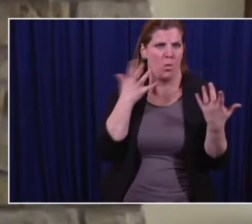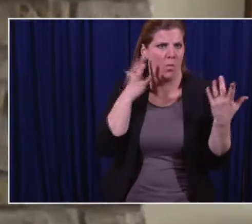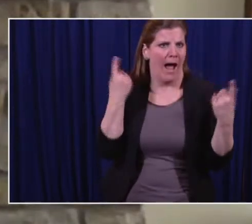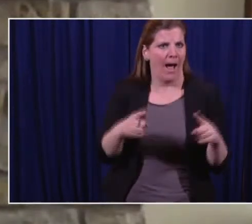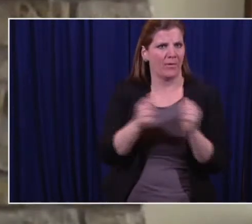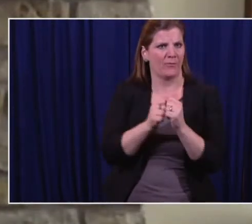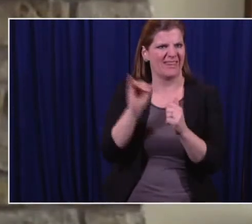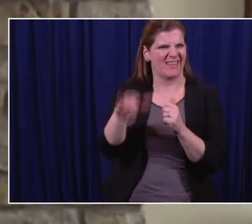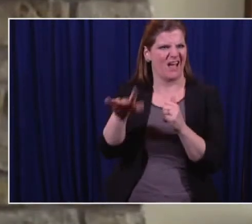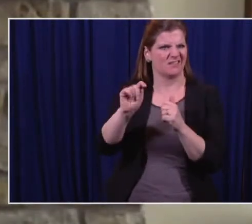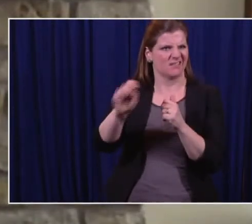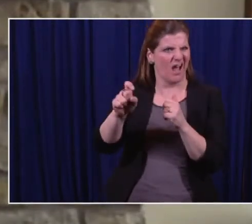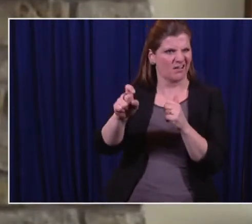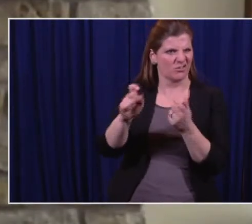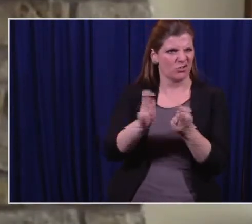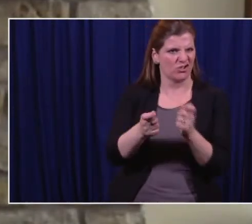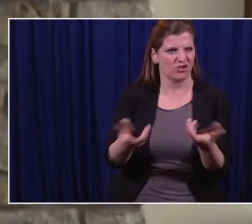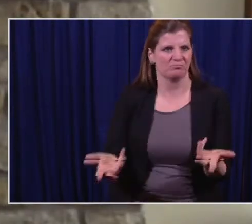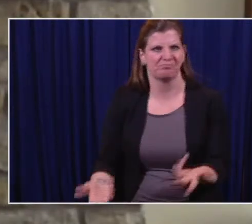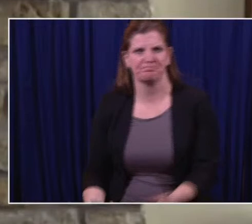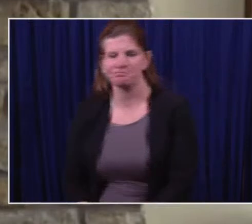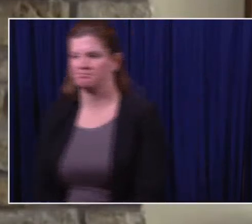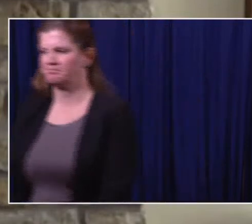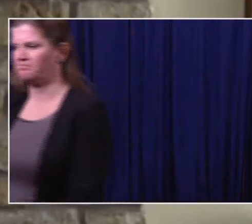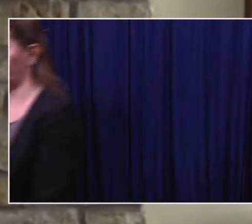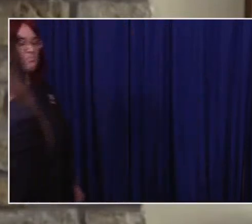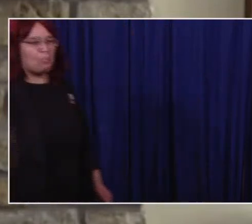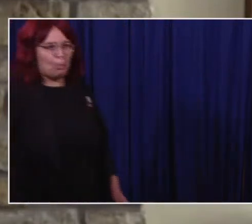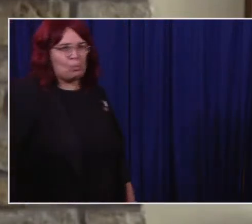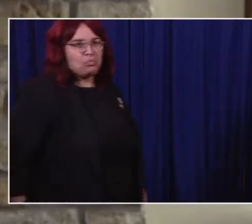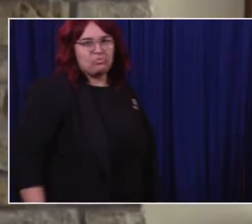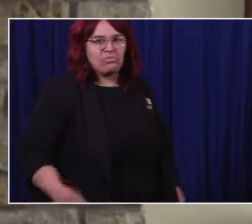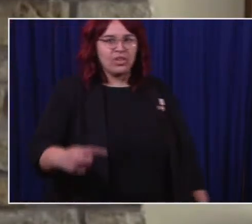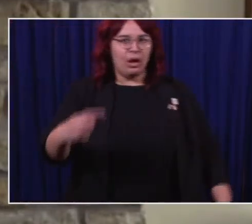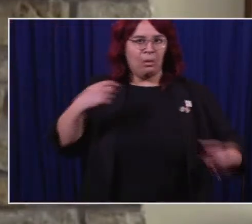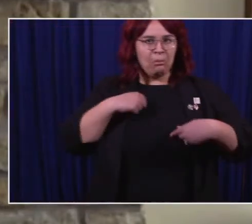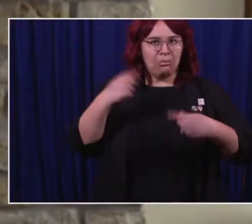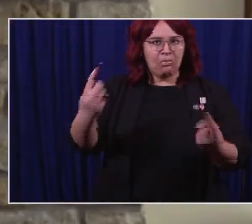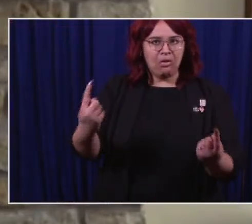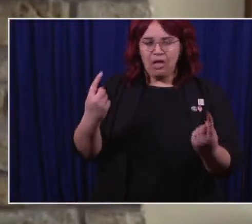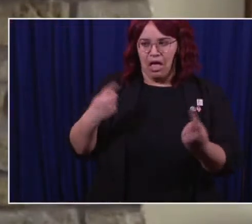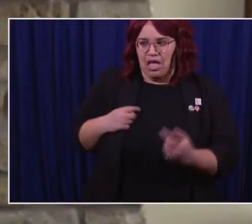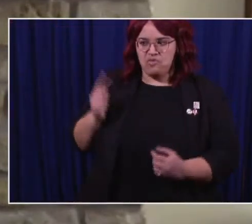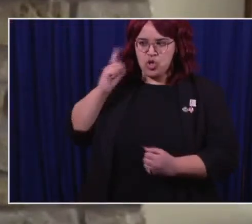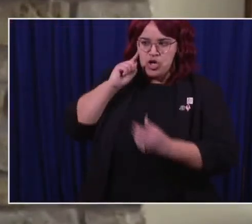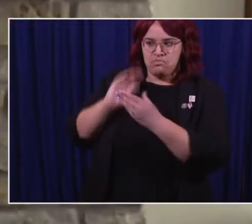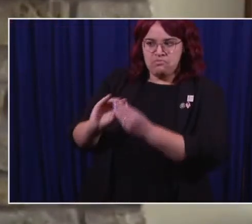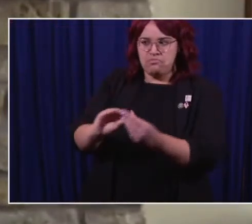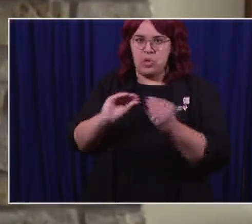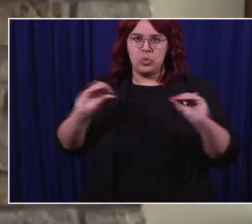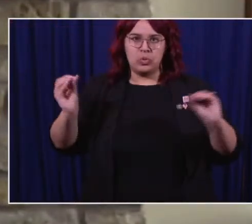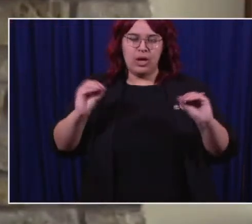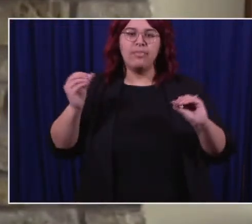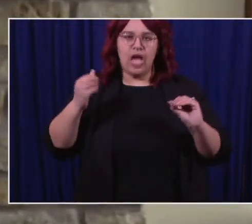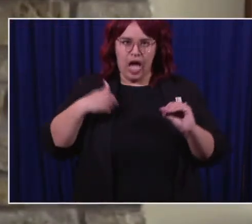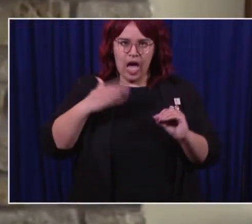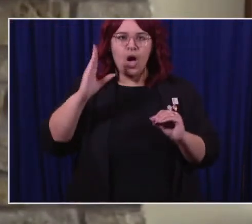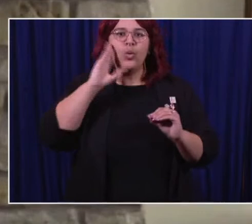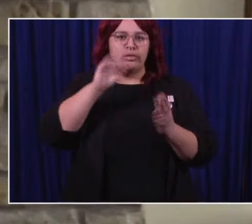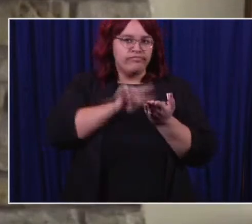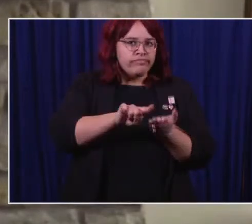do that. I'm not aware of any desire to do that, but I'll confirm and have a discussion.